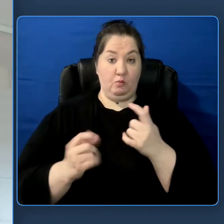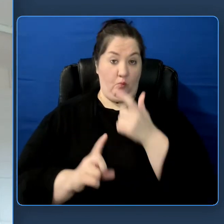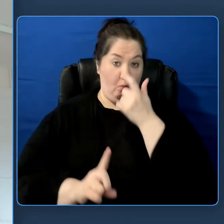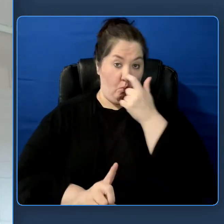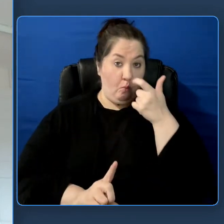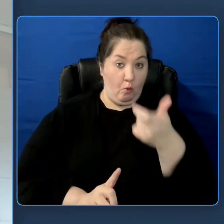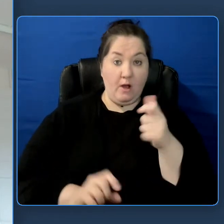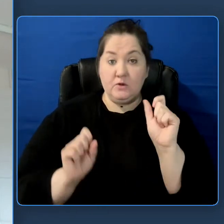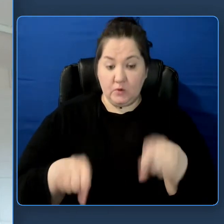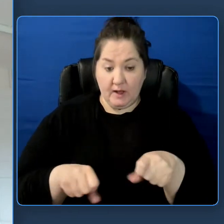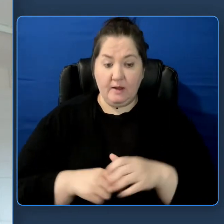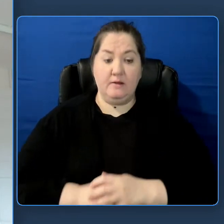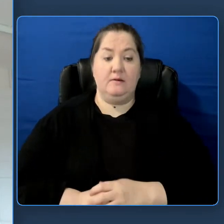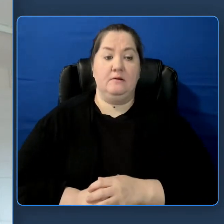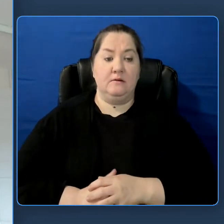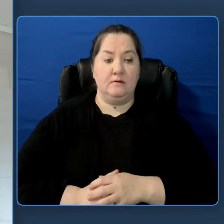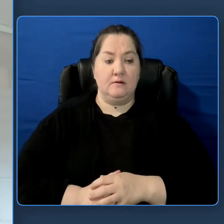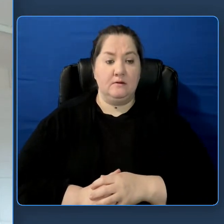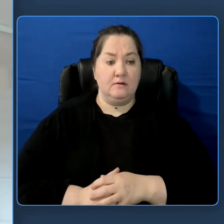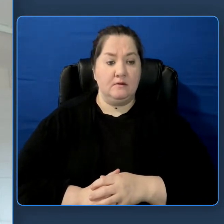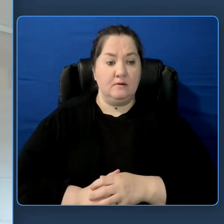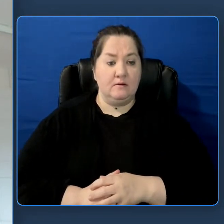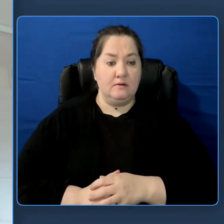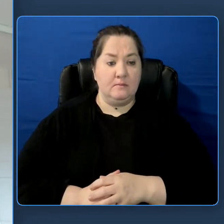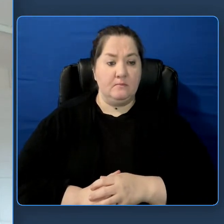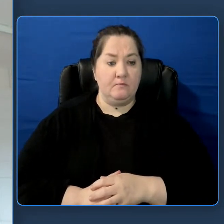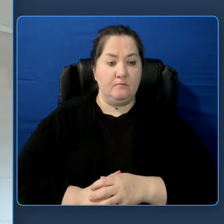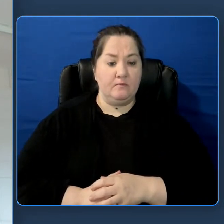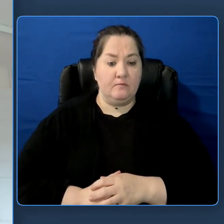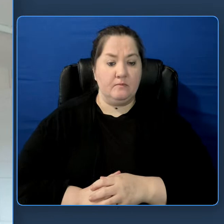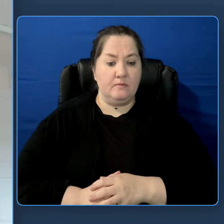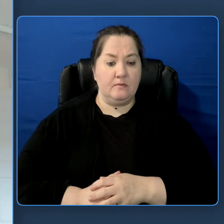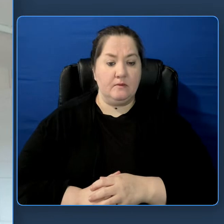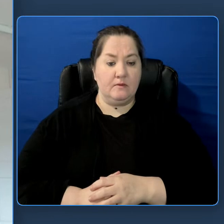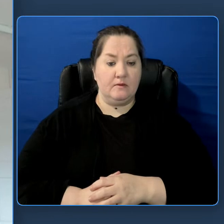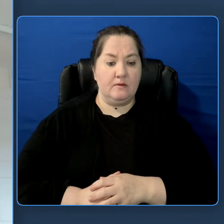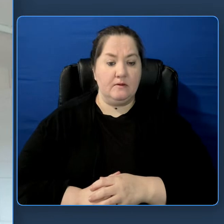go watch it. It's on